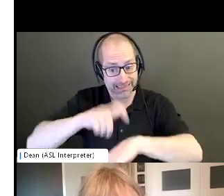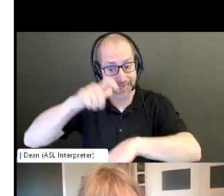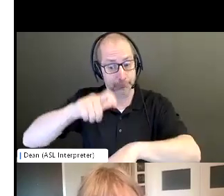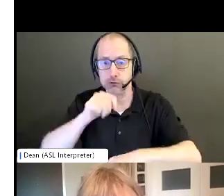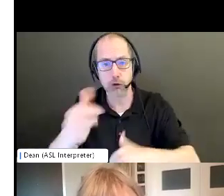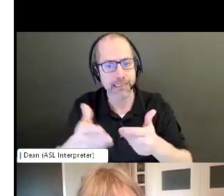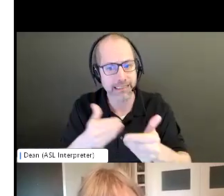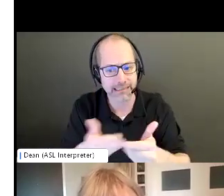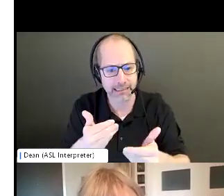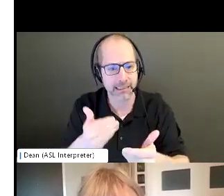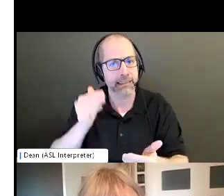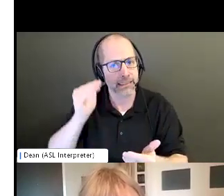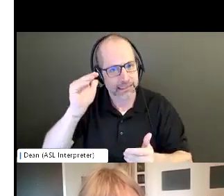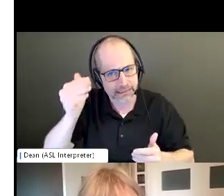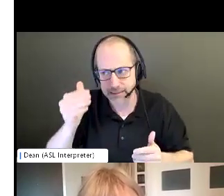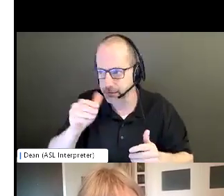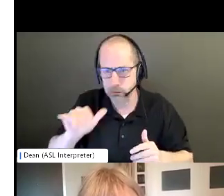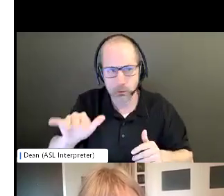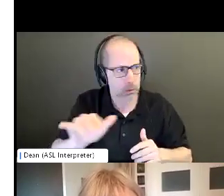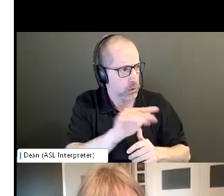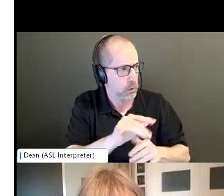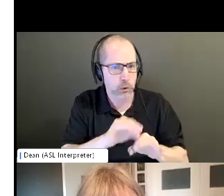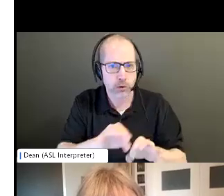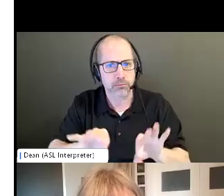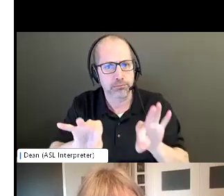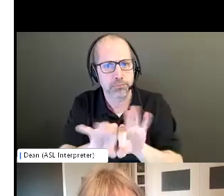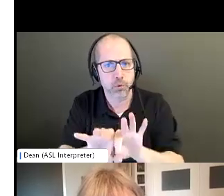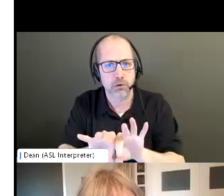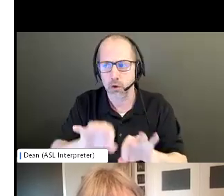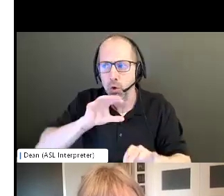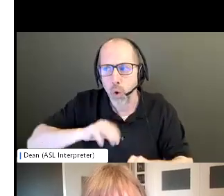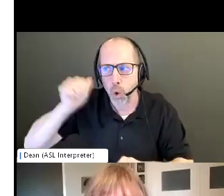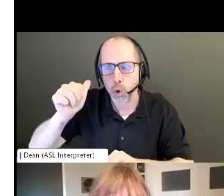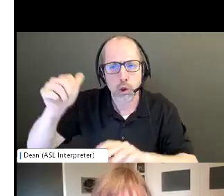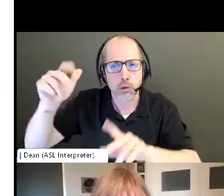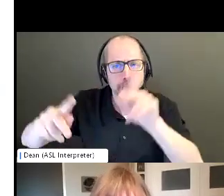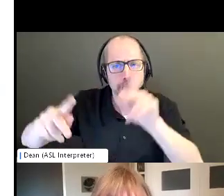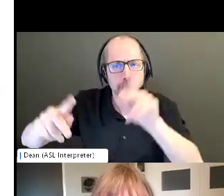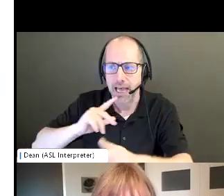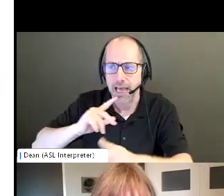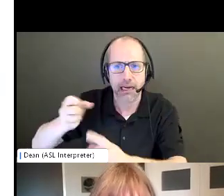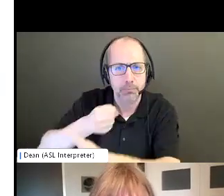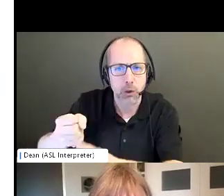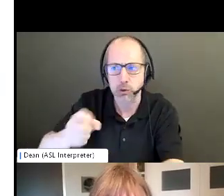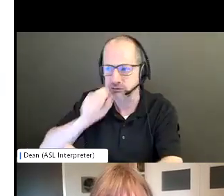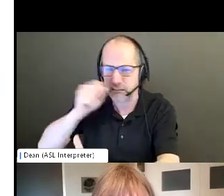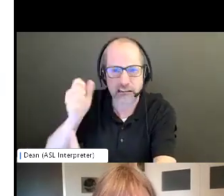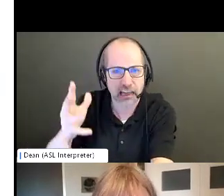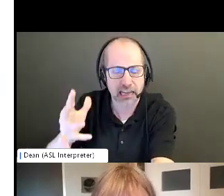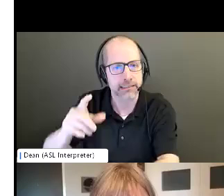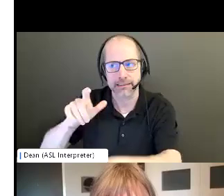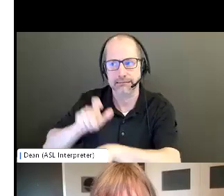urgency about addressing abuse and neglect of older people. And that, whenever we look at